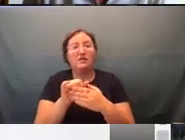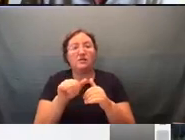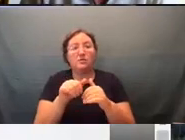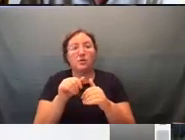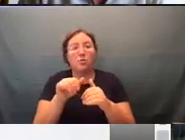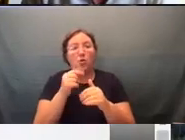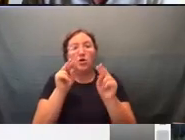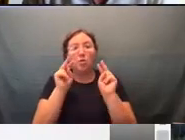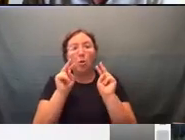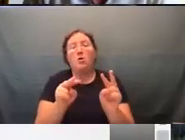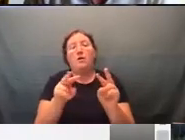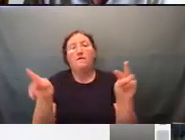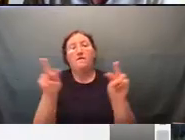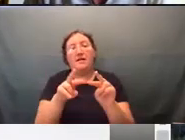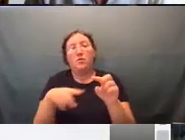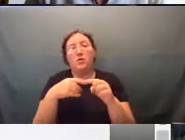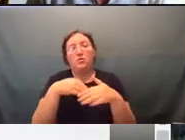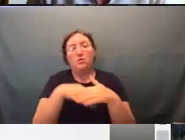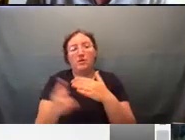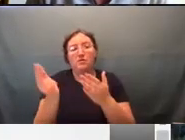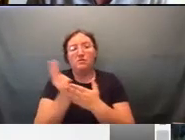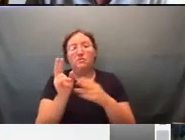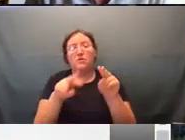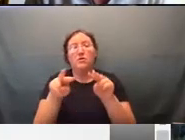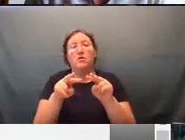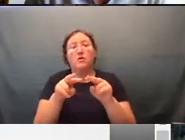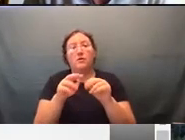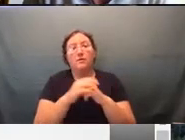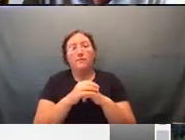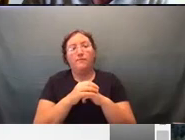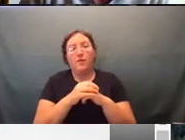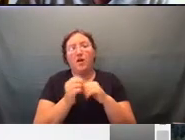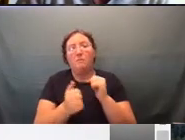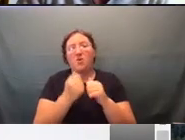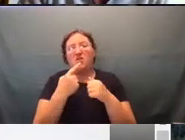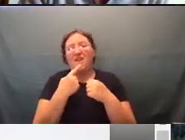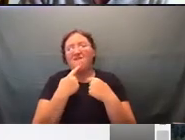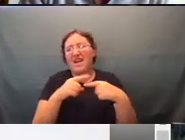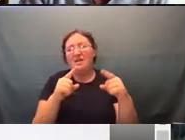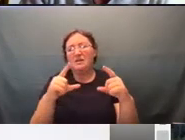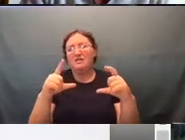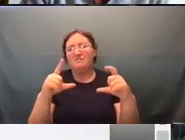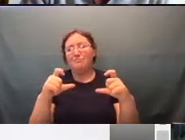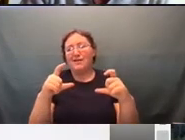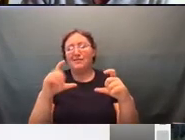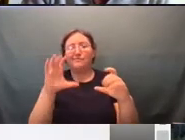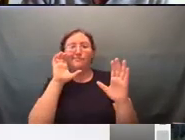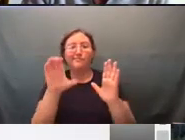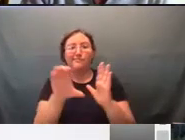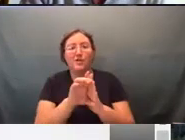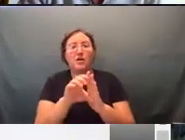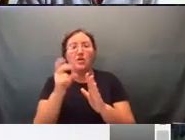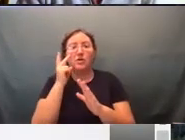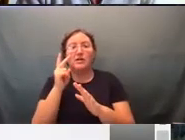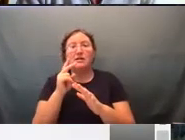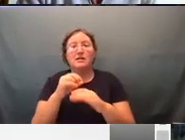Yosemite Valley as you come into it. Tunnel view is one of the most famous postcard shots as we see Bridal Veil Falls